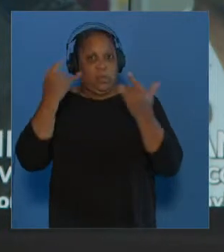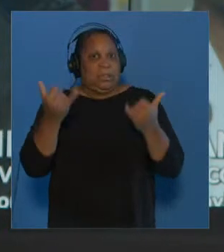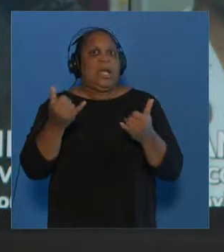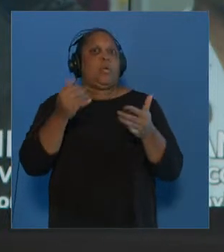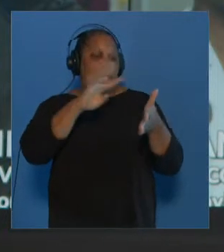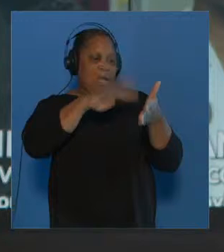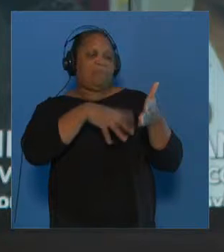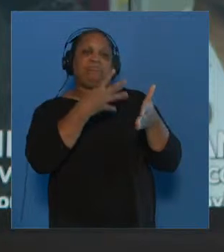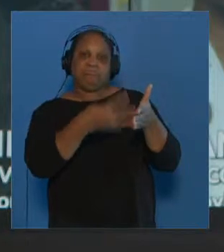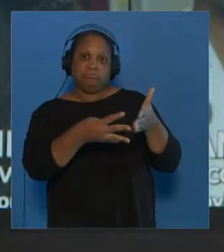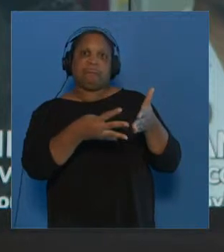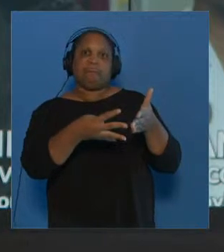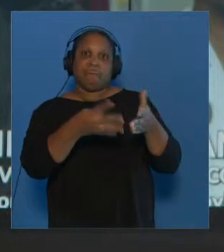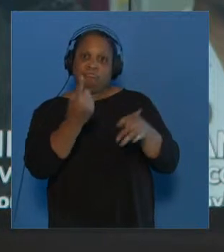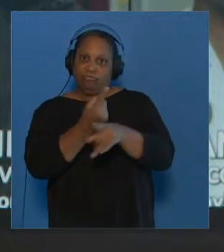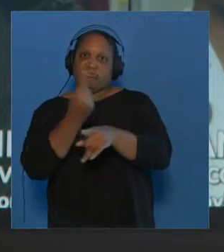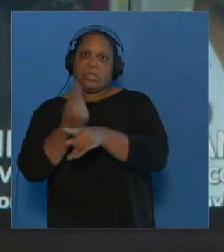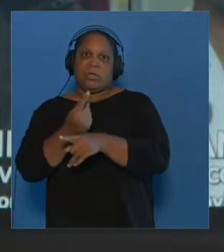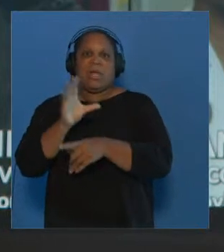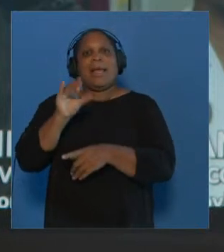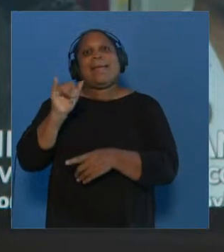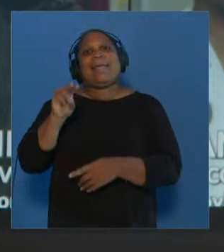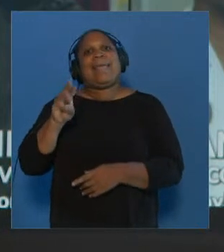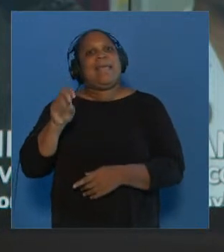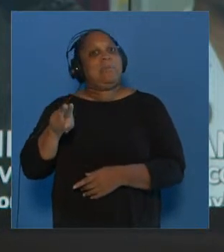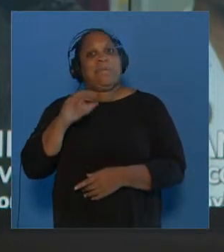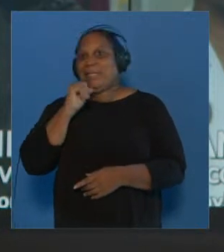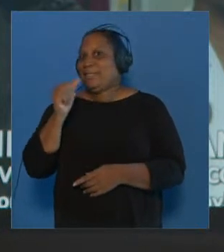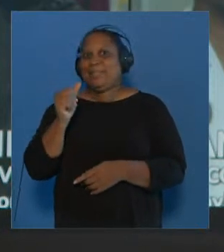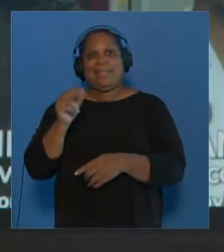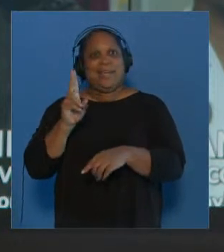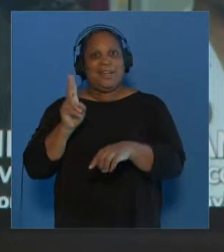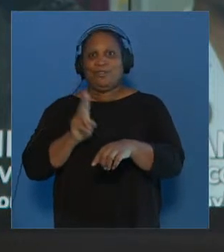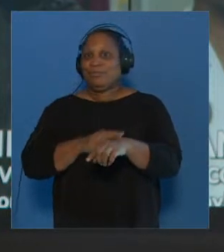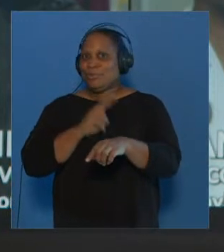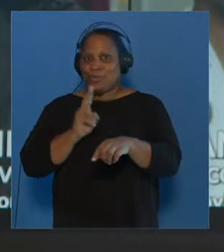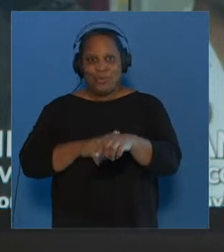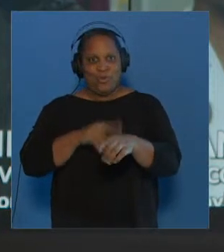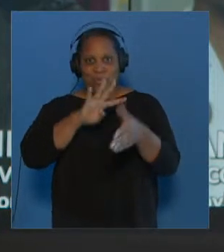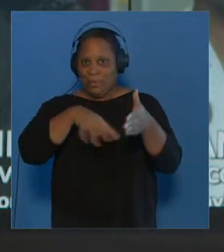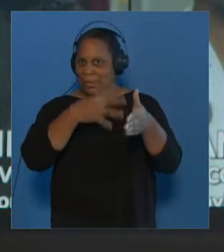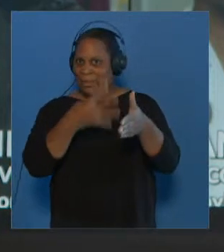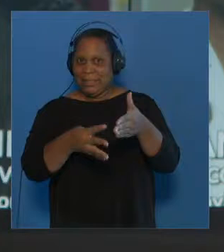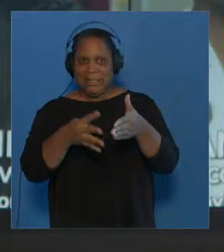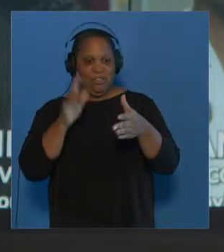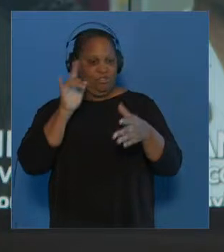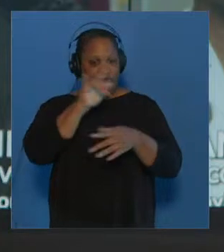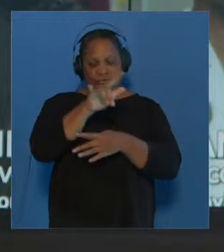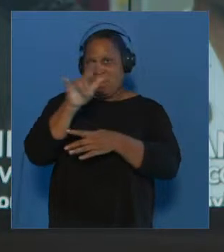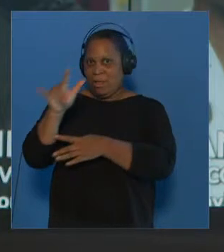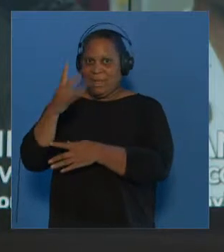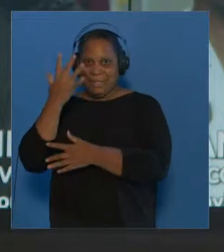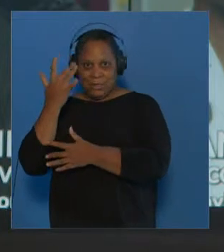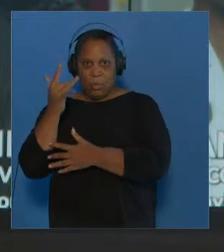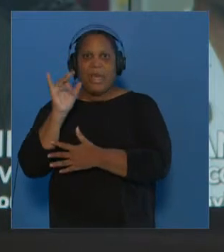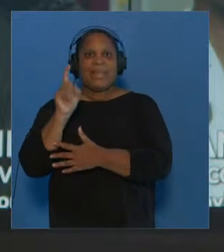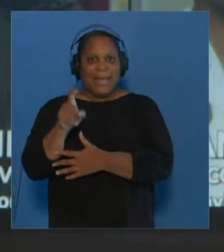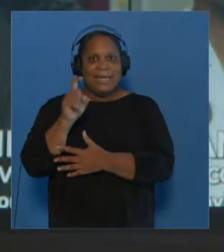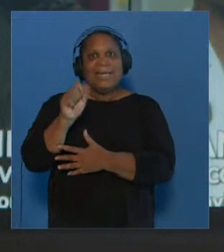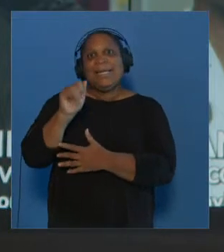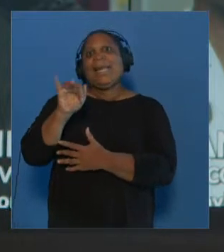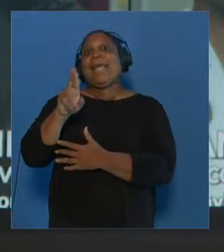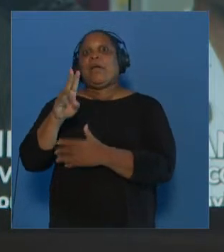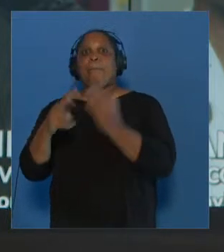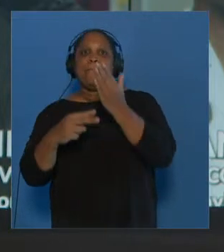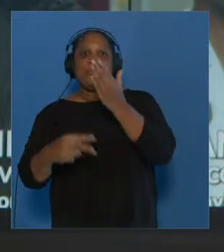commercial traffic. Yeah. I think the Cayman Islands airport is not open to regularly scheduled commercial traffic, so that is the reason why they would have to do air bridges. But our airport